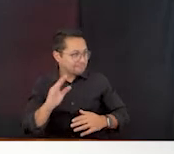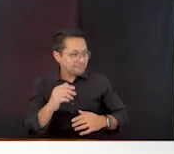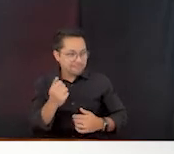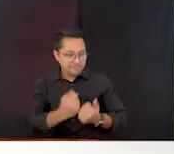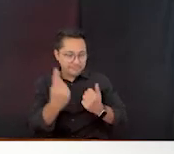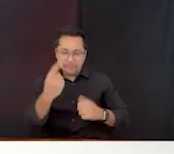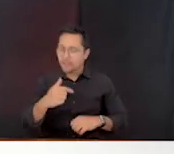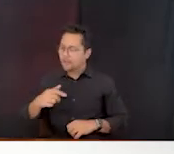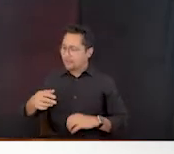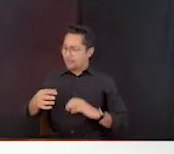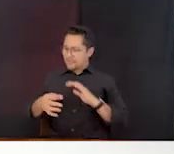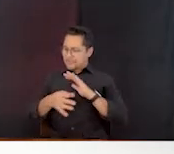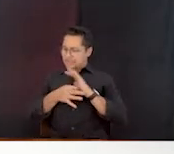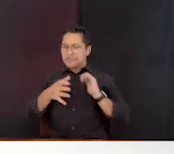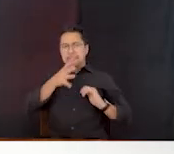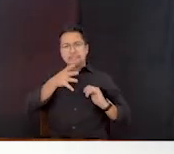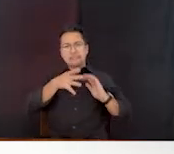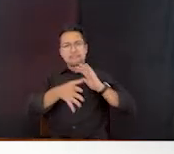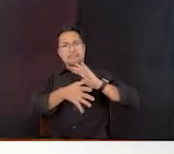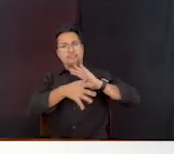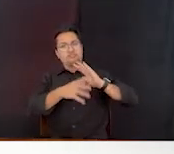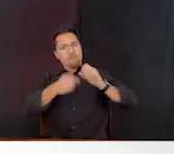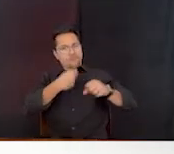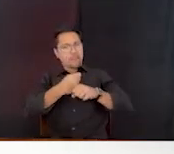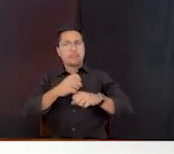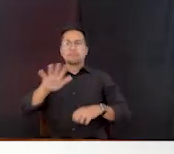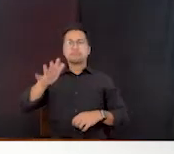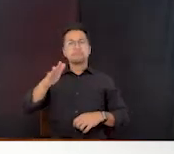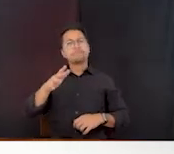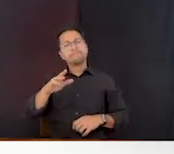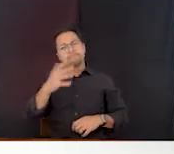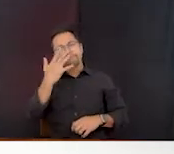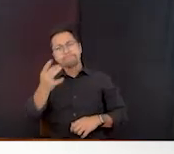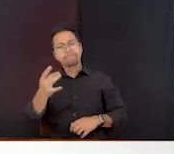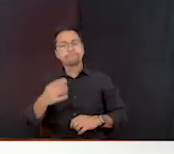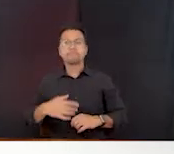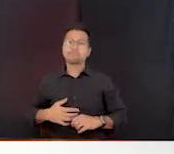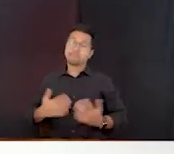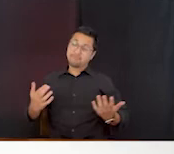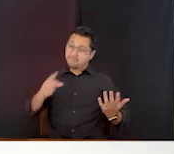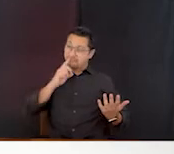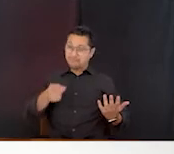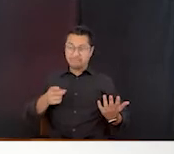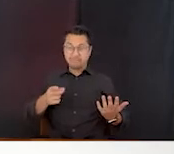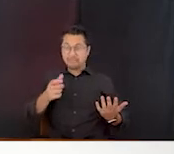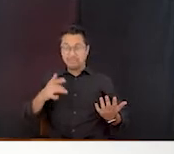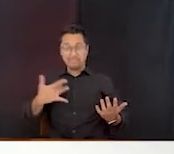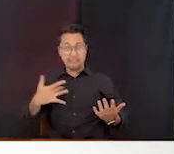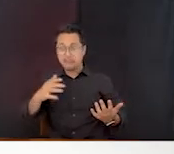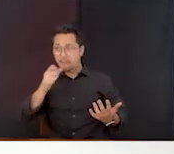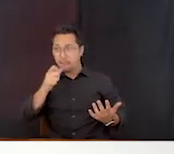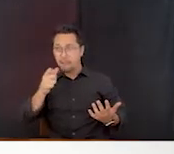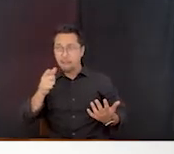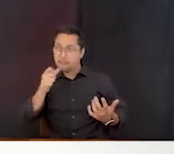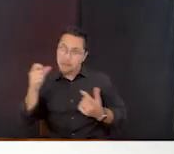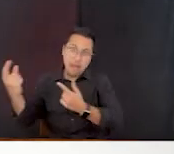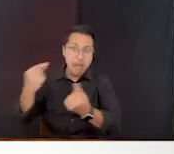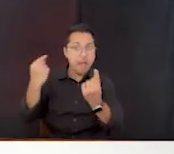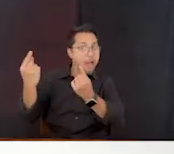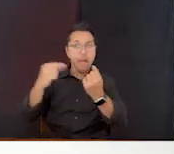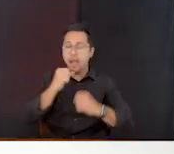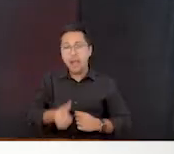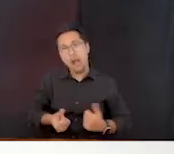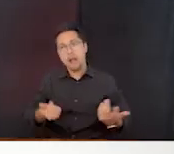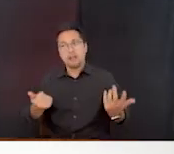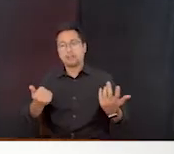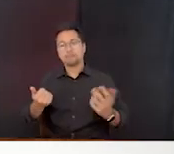senior year has been pretty interesting for me, considering that not a lot's been going on, and like a lot